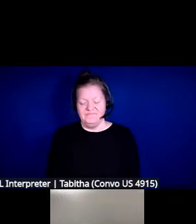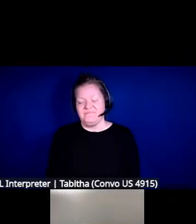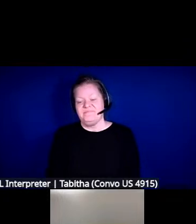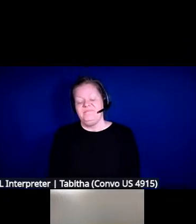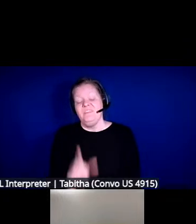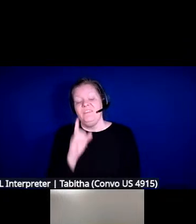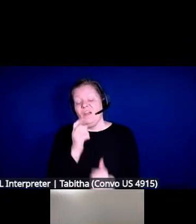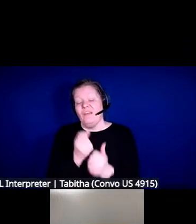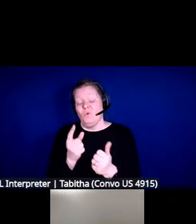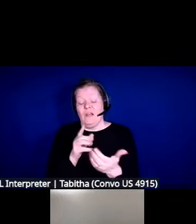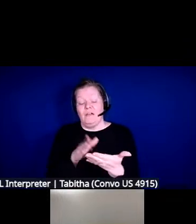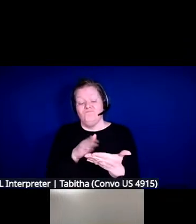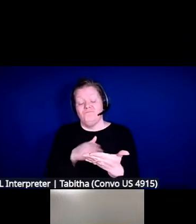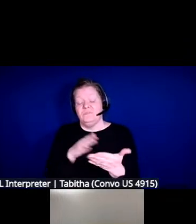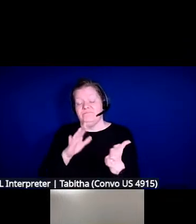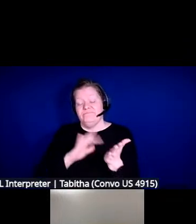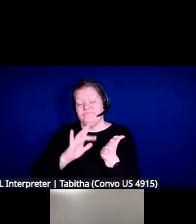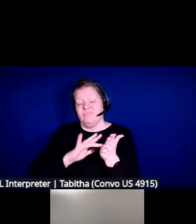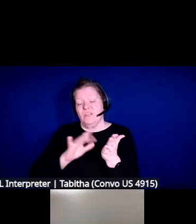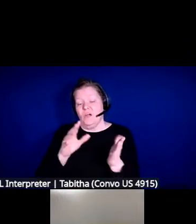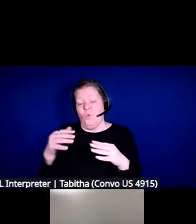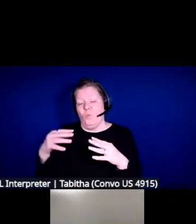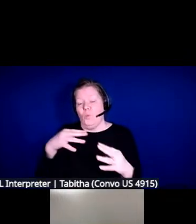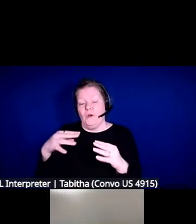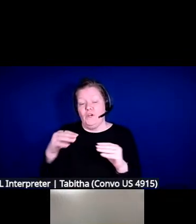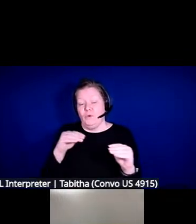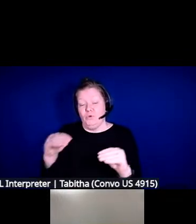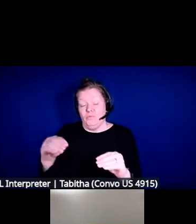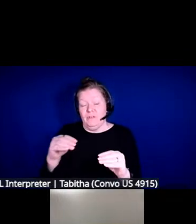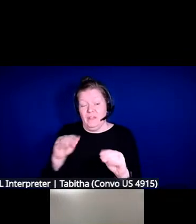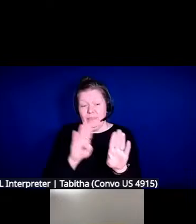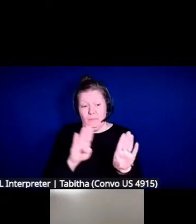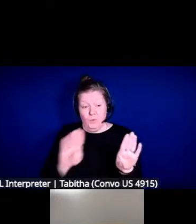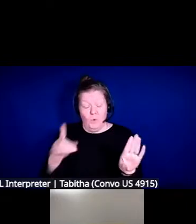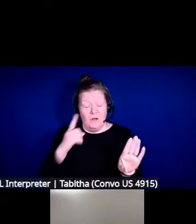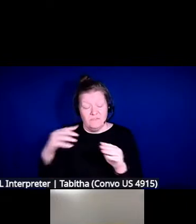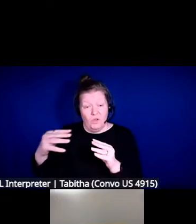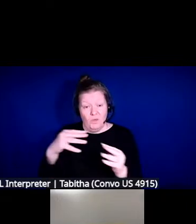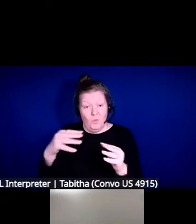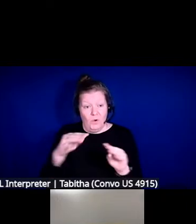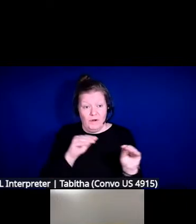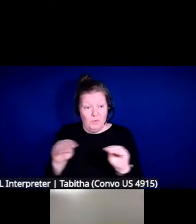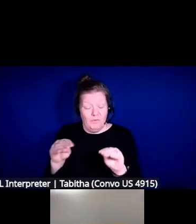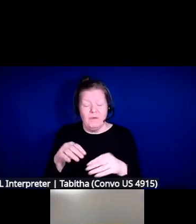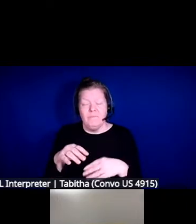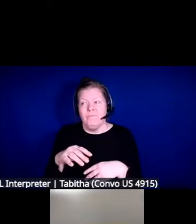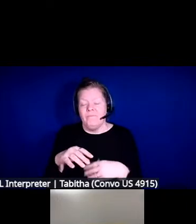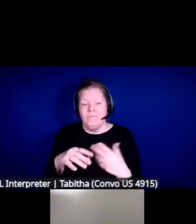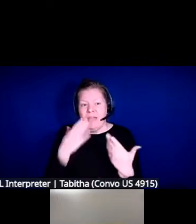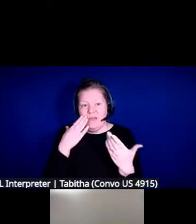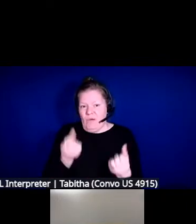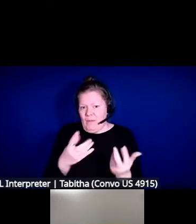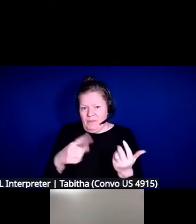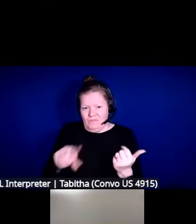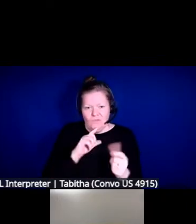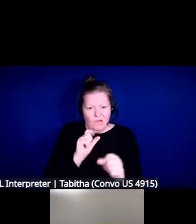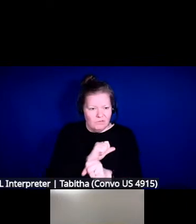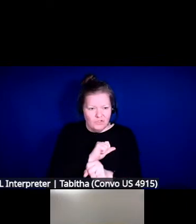through Warrior Movement, the boards for the Warrior Movement, and I don't know how many of you